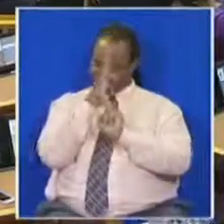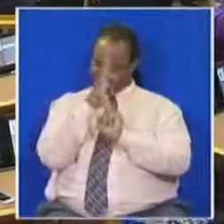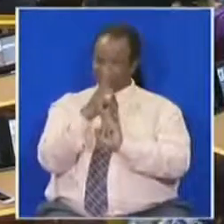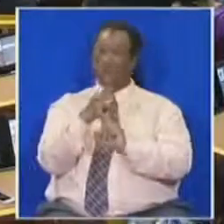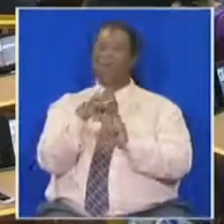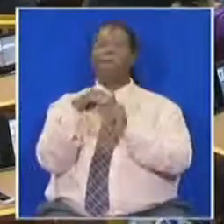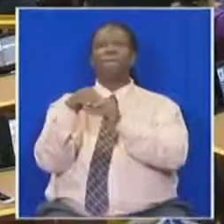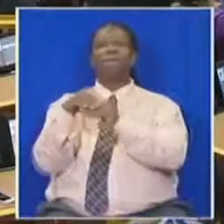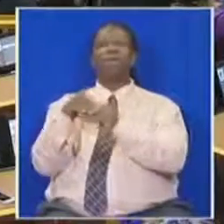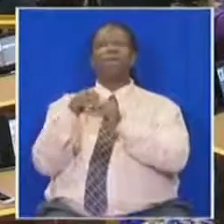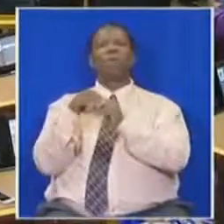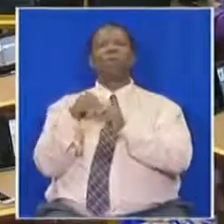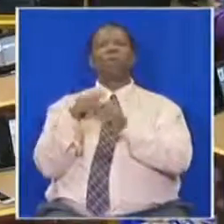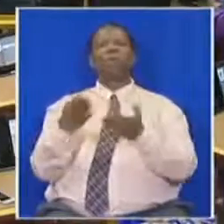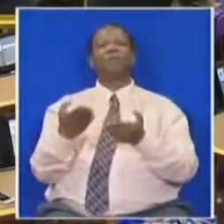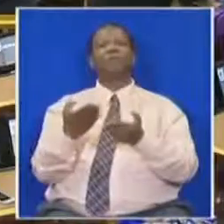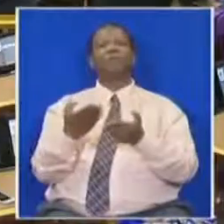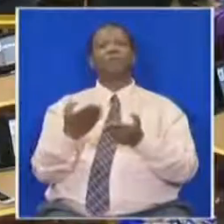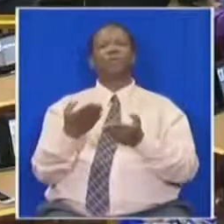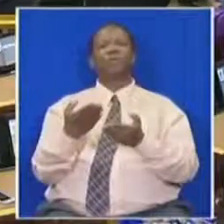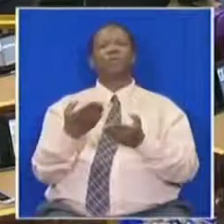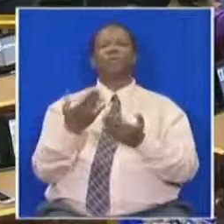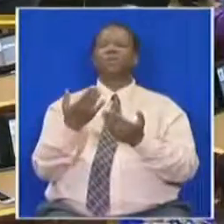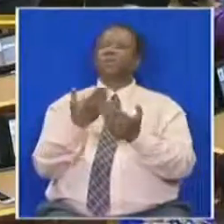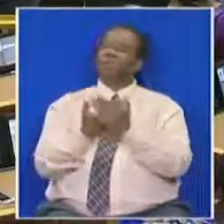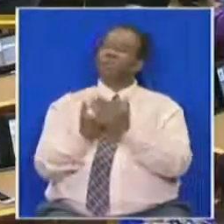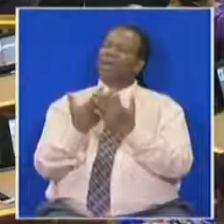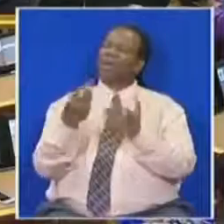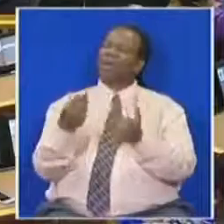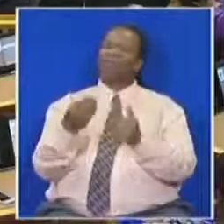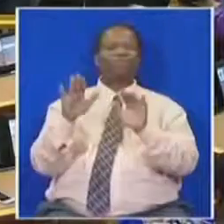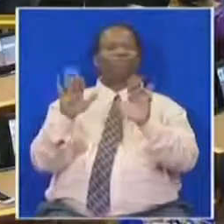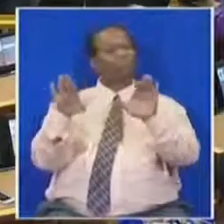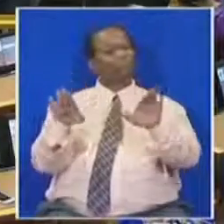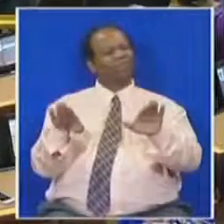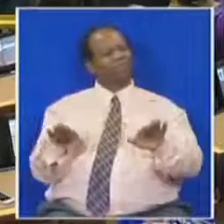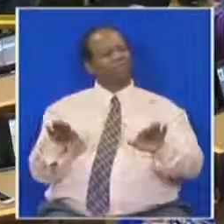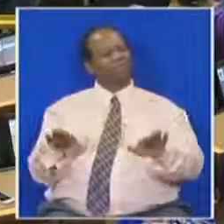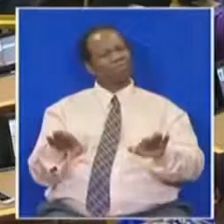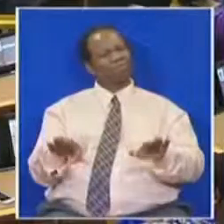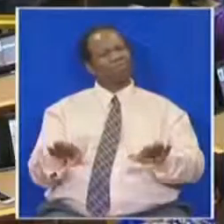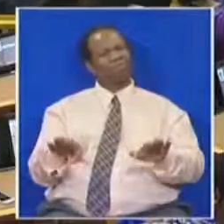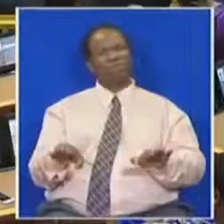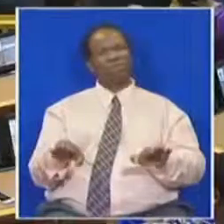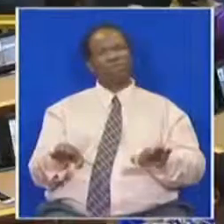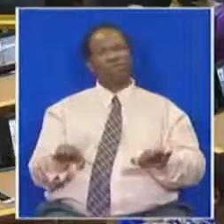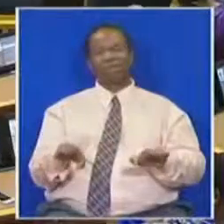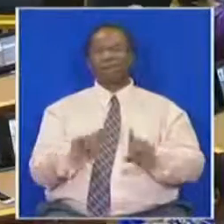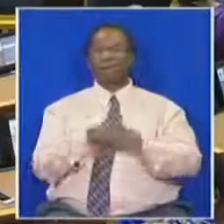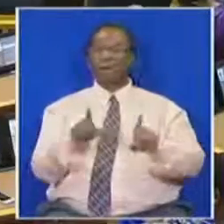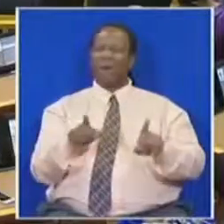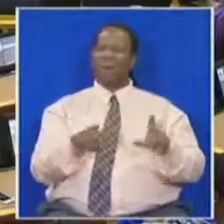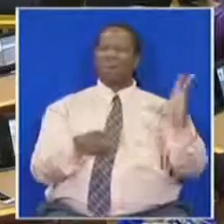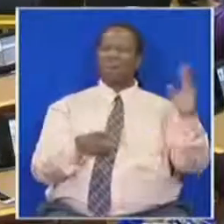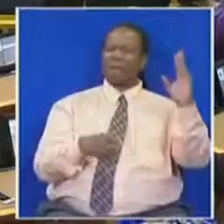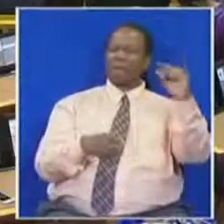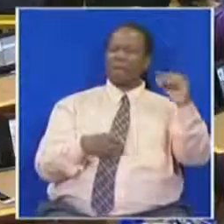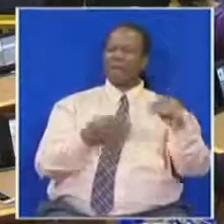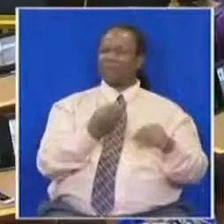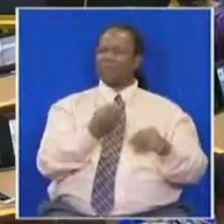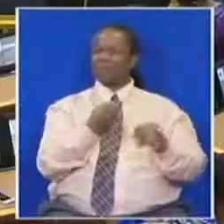Bloody racist! Can we have some order? Can I respond? Angela's racist remark. Honourable